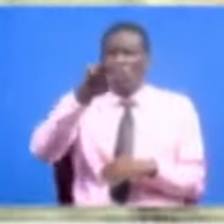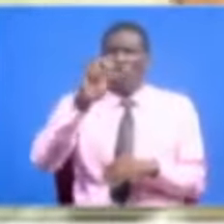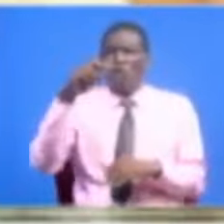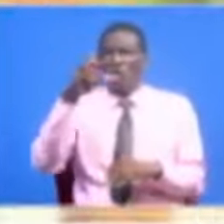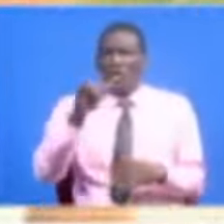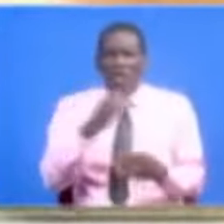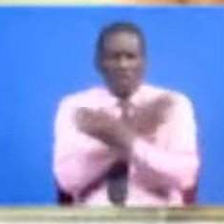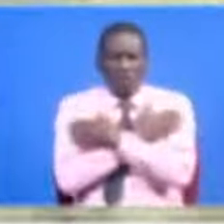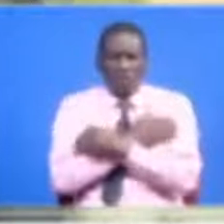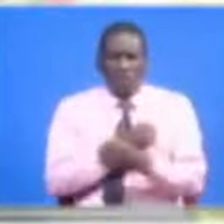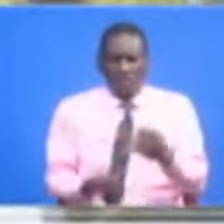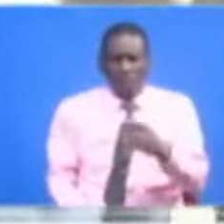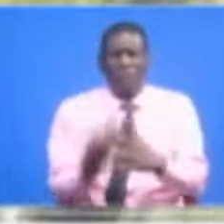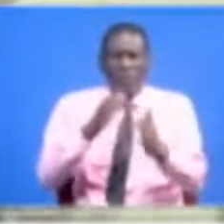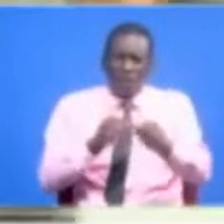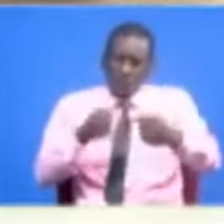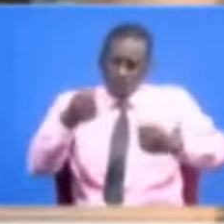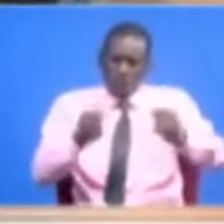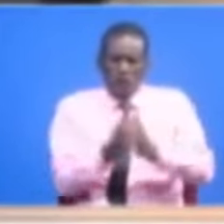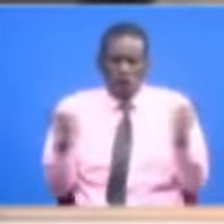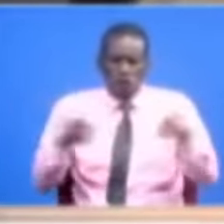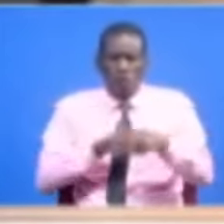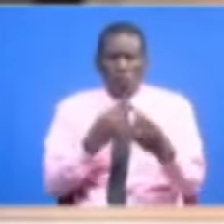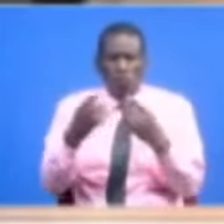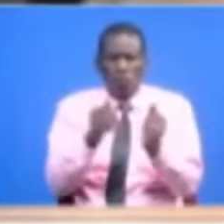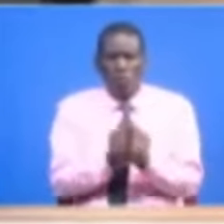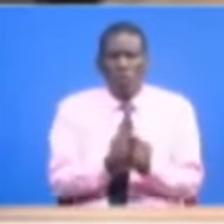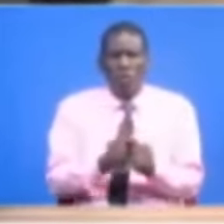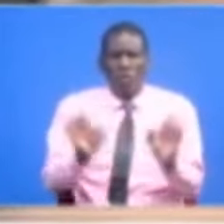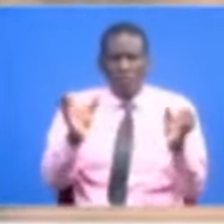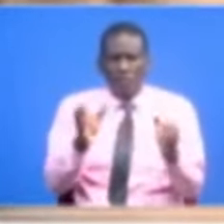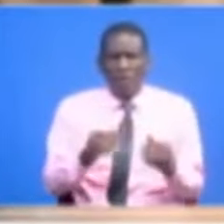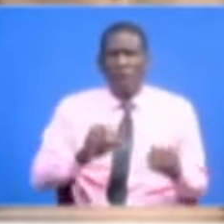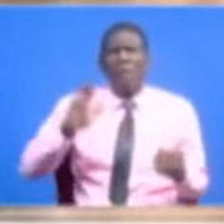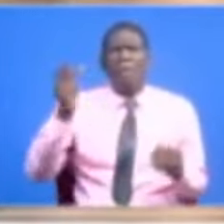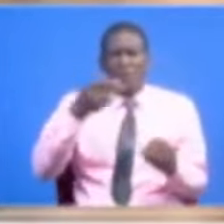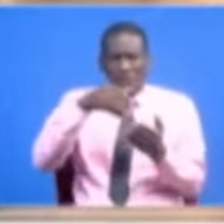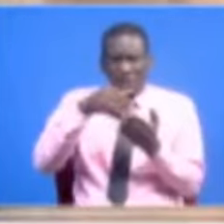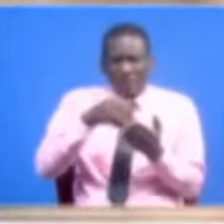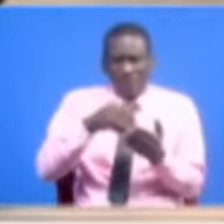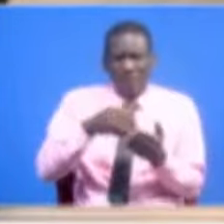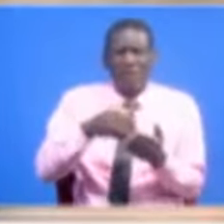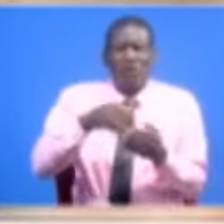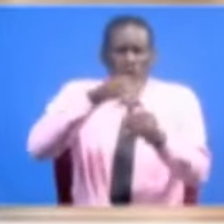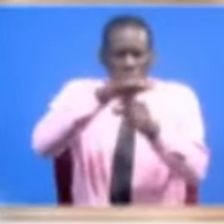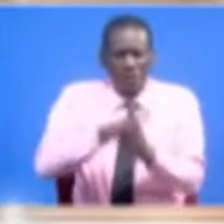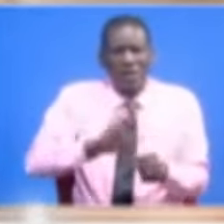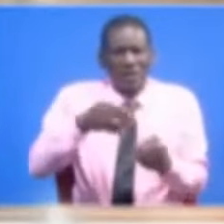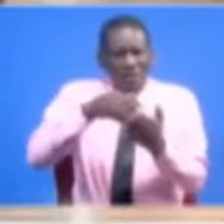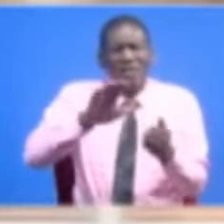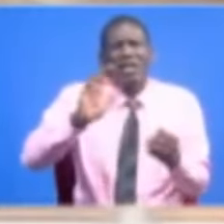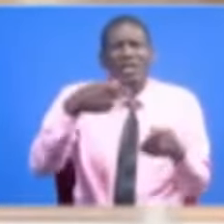emerged in a convoy and briefly addressed the media. We have a million people's march. Our president is selling us to the IMF and World Bank. He's selling us to